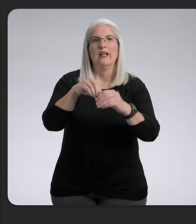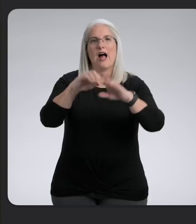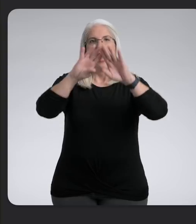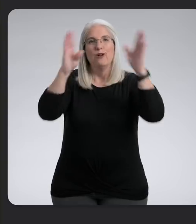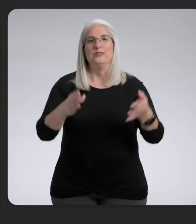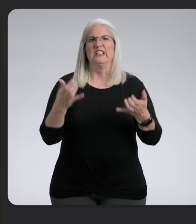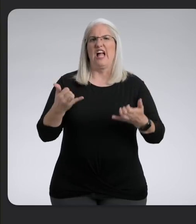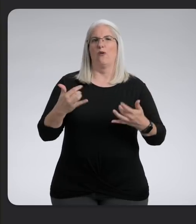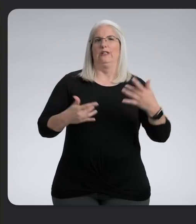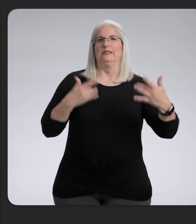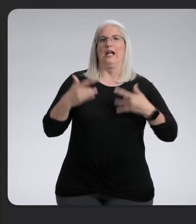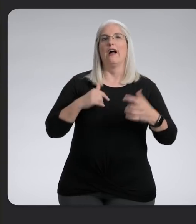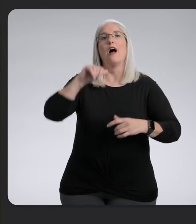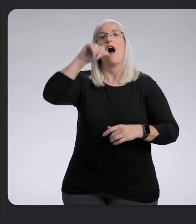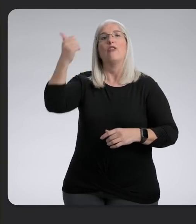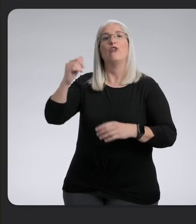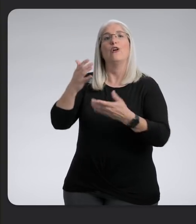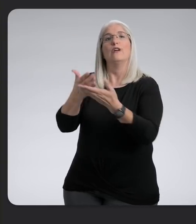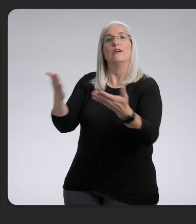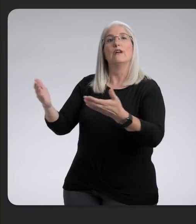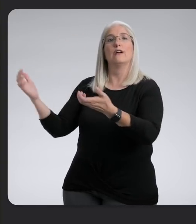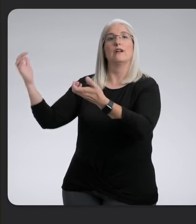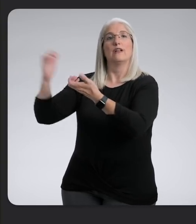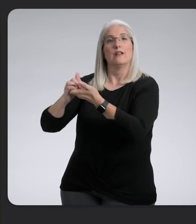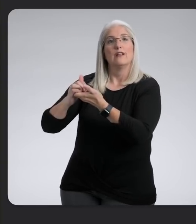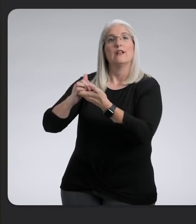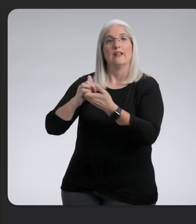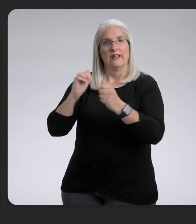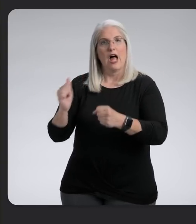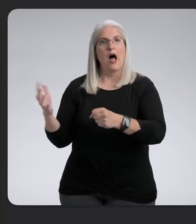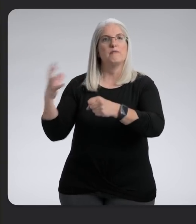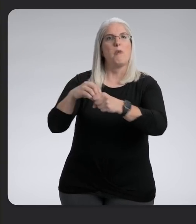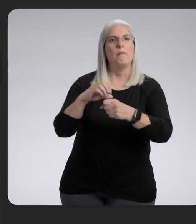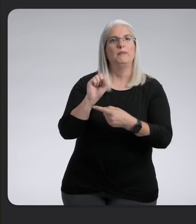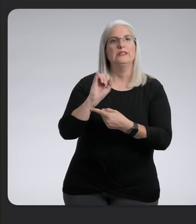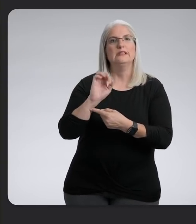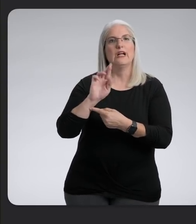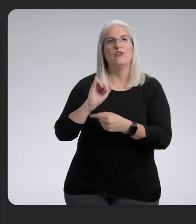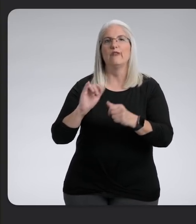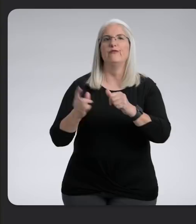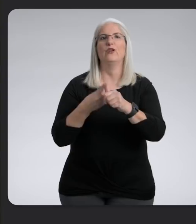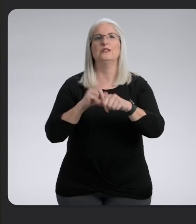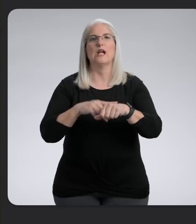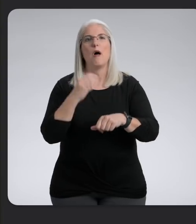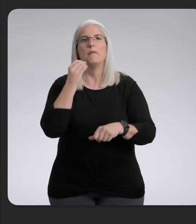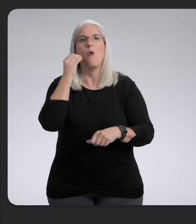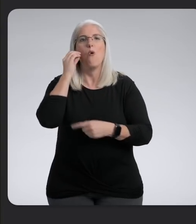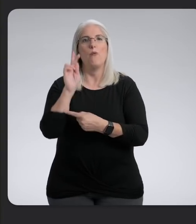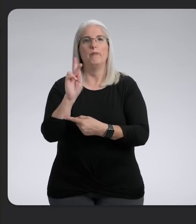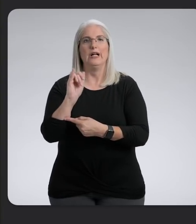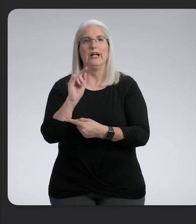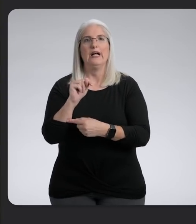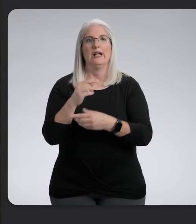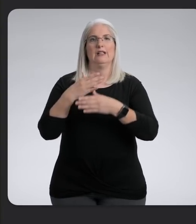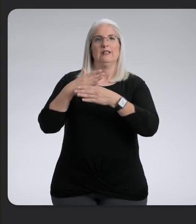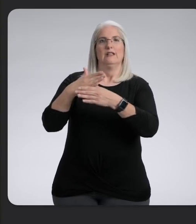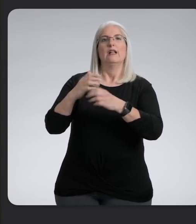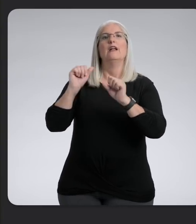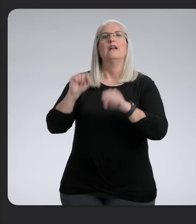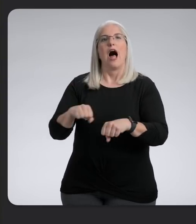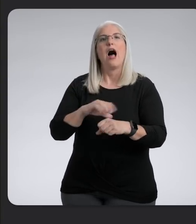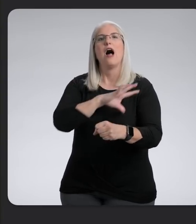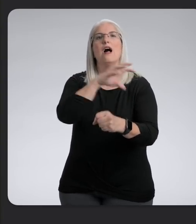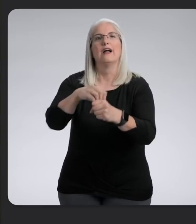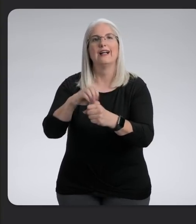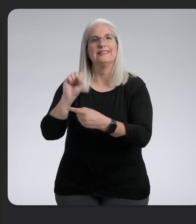third-party devices. For the first time, HomeKit accessory makers can enable Siri in their products, so you'll be able to talk to Siri on even